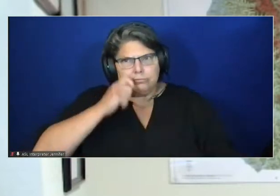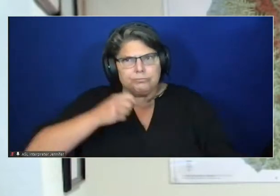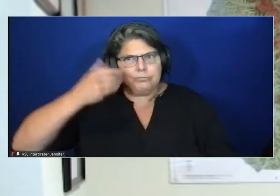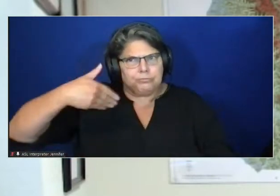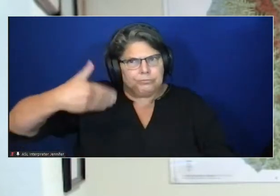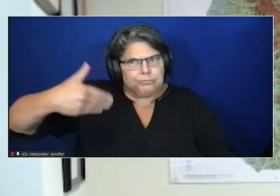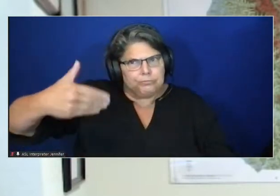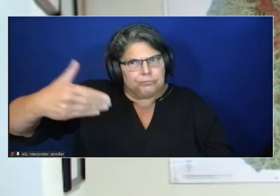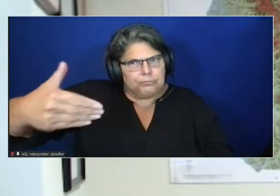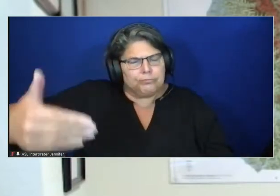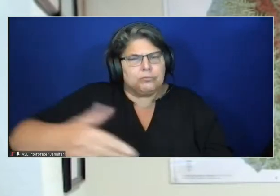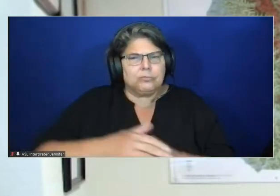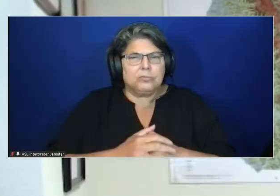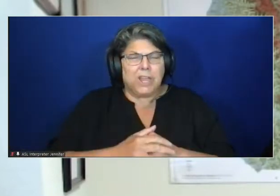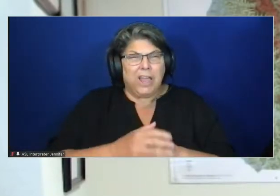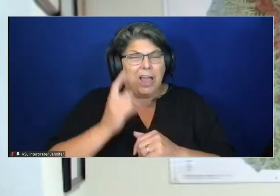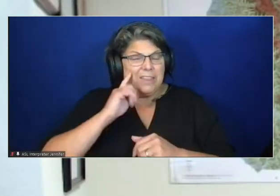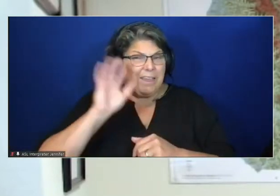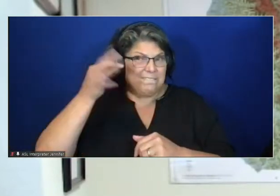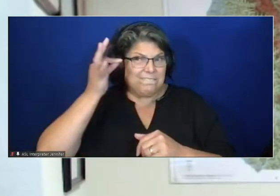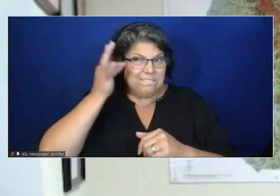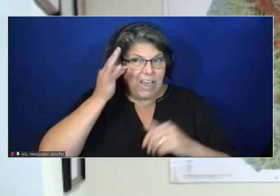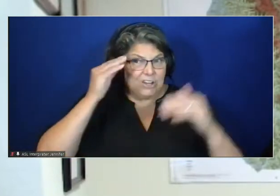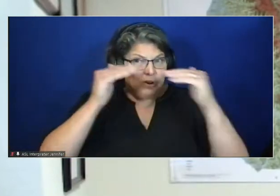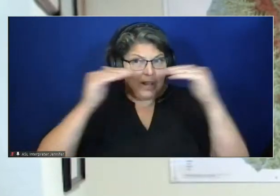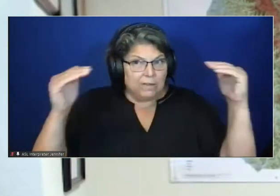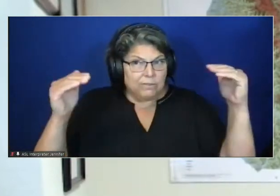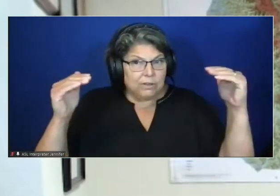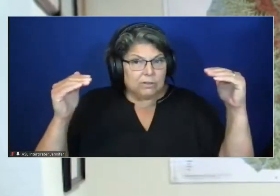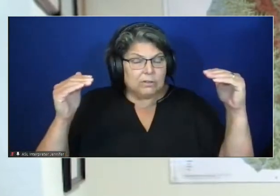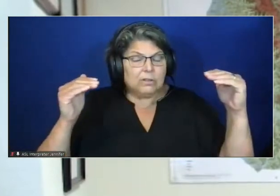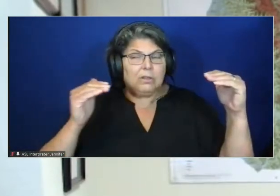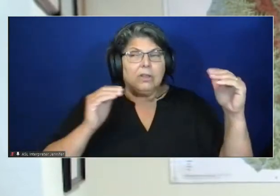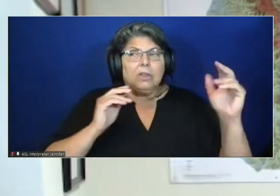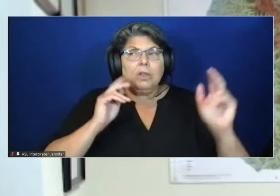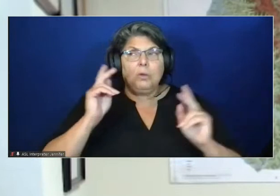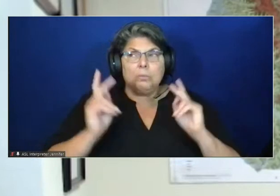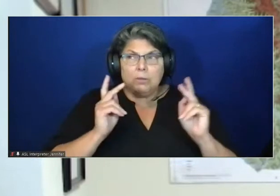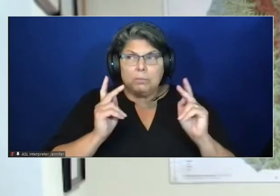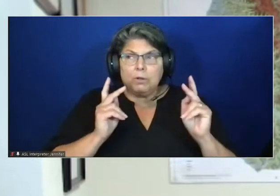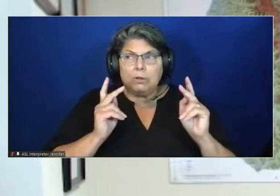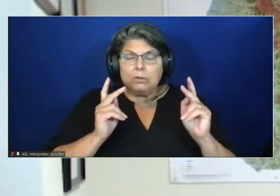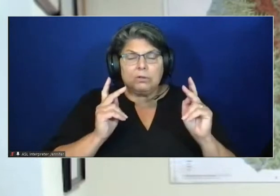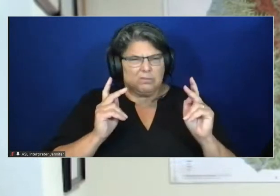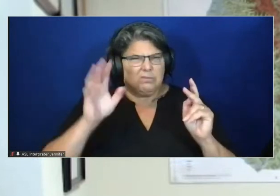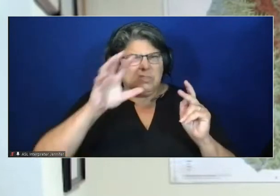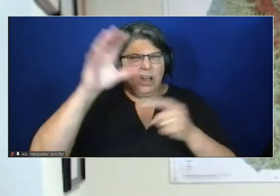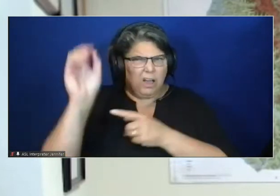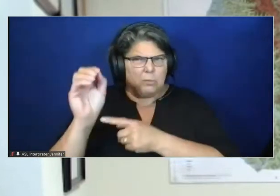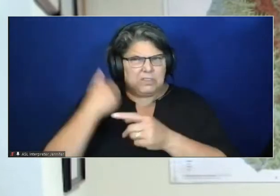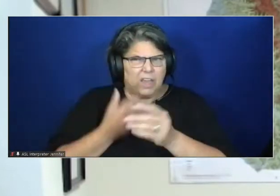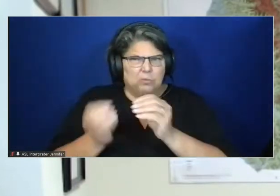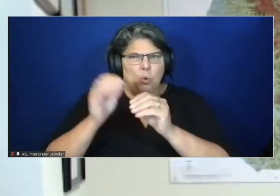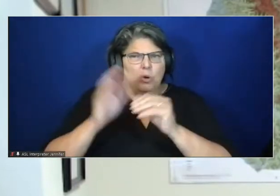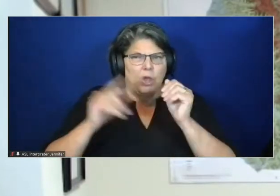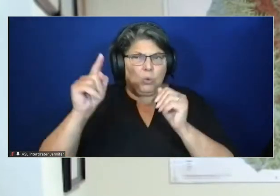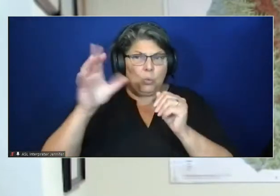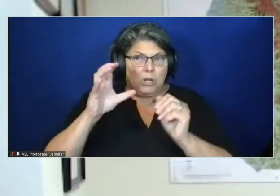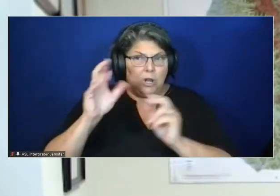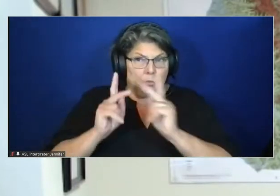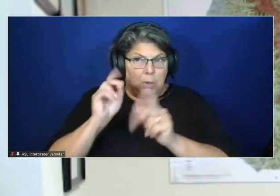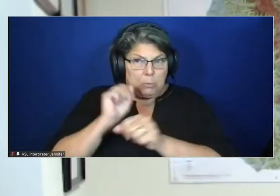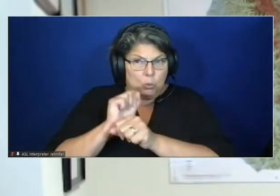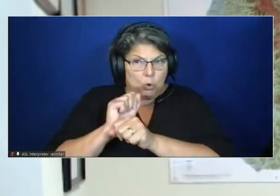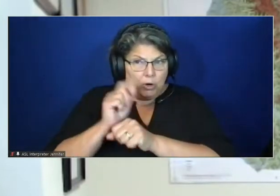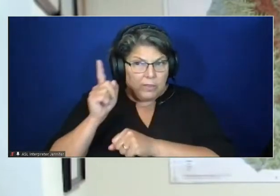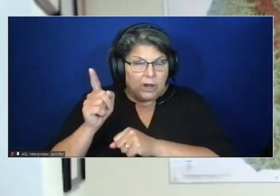federal level, those people those companies that are over 100 employees are now required